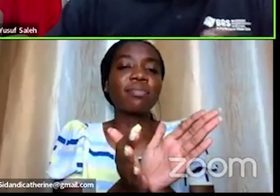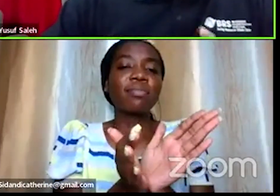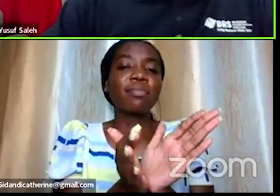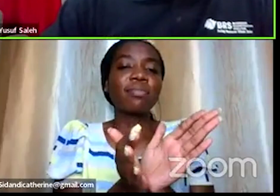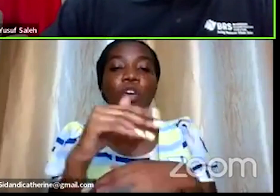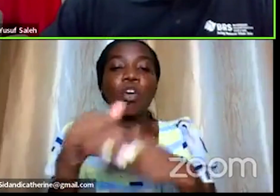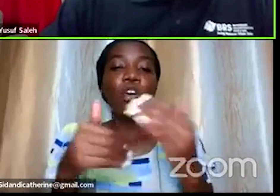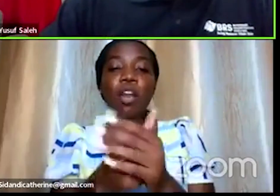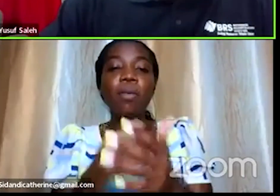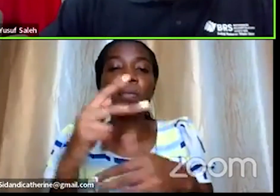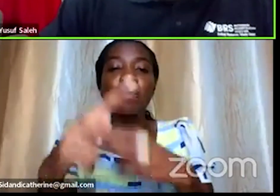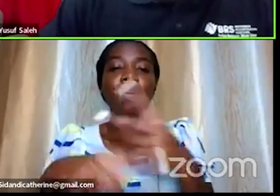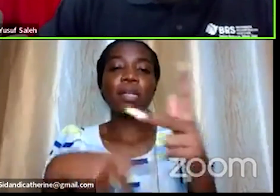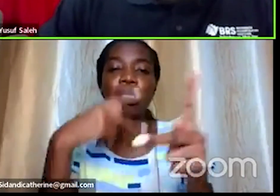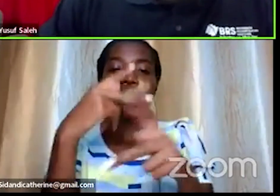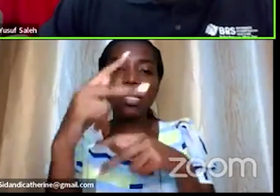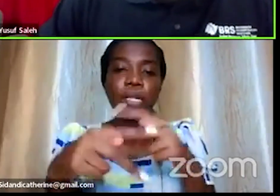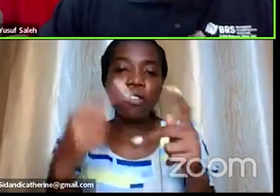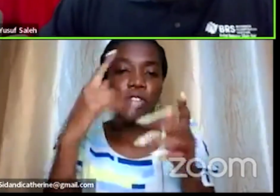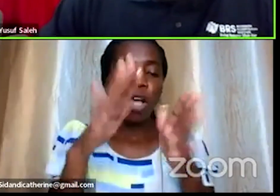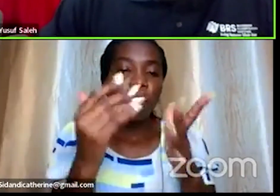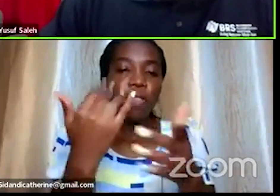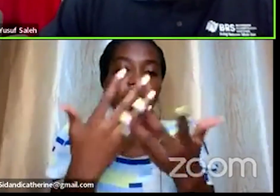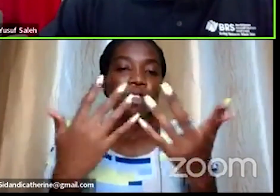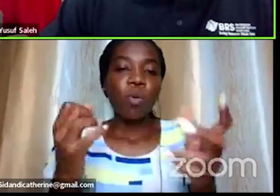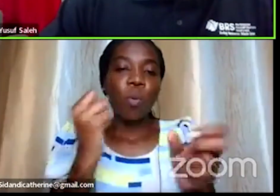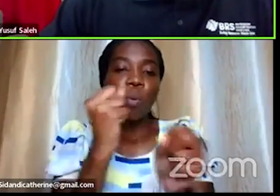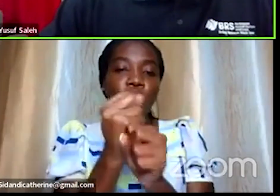how things work in an organization. Grace.